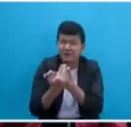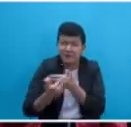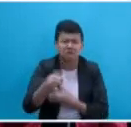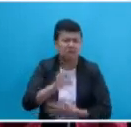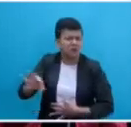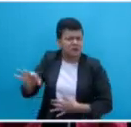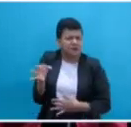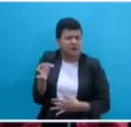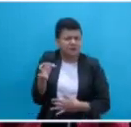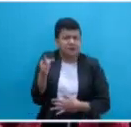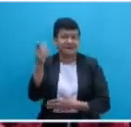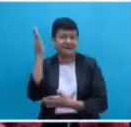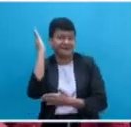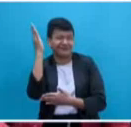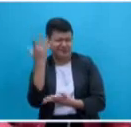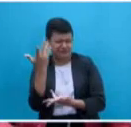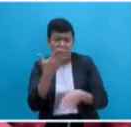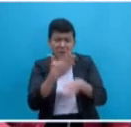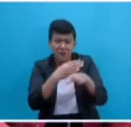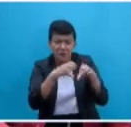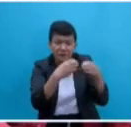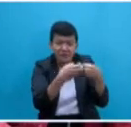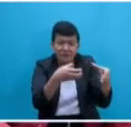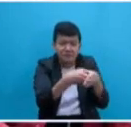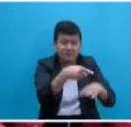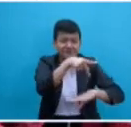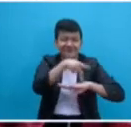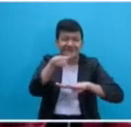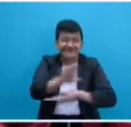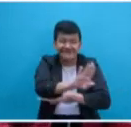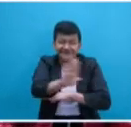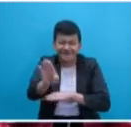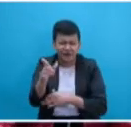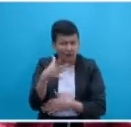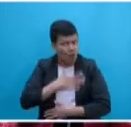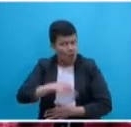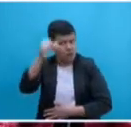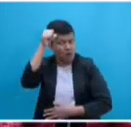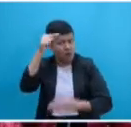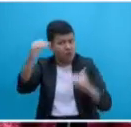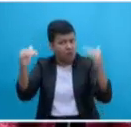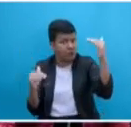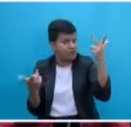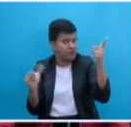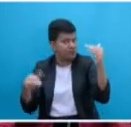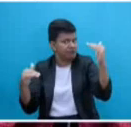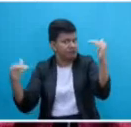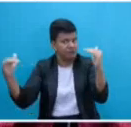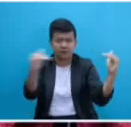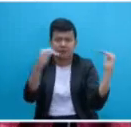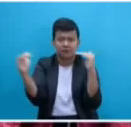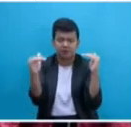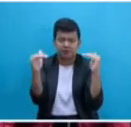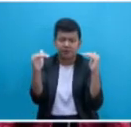of the committees of Parliament, which we all know are not unbiased in their reporting because of the participation of members